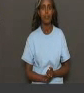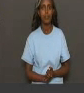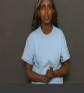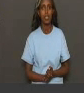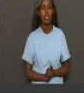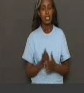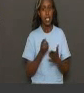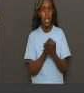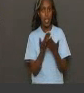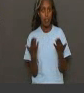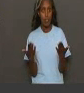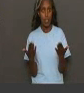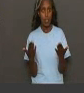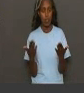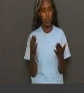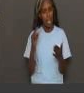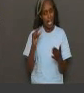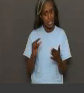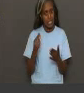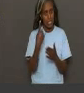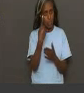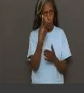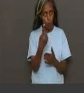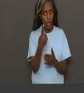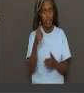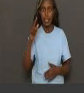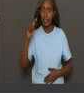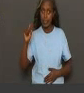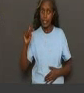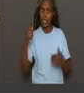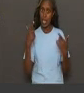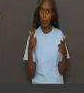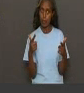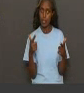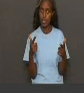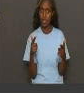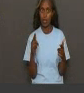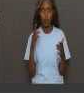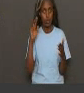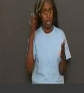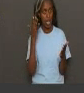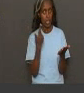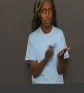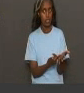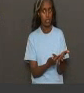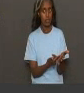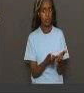The event of at least one T happening would look like